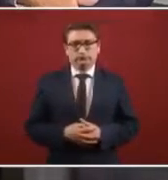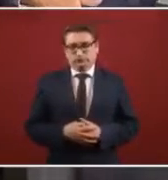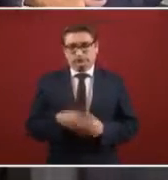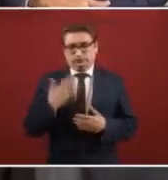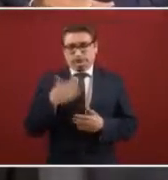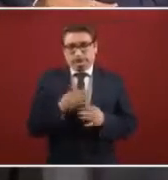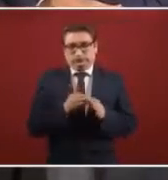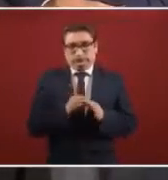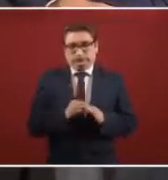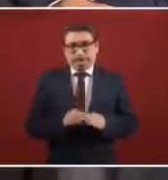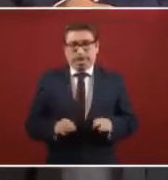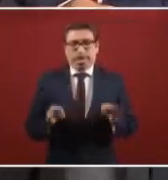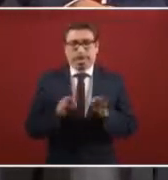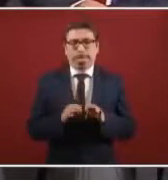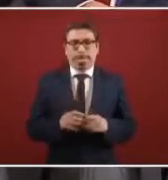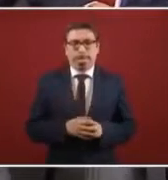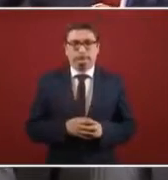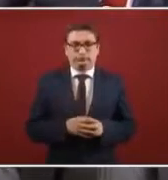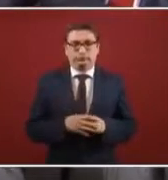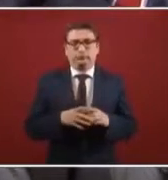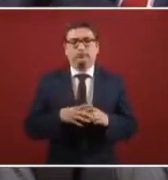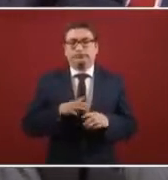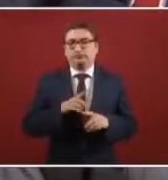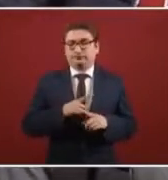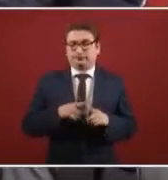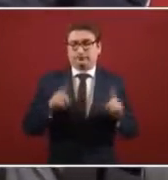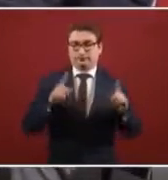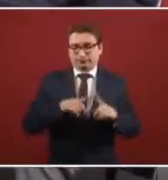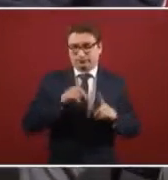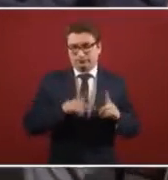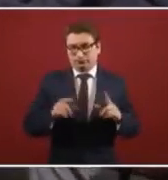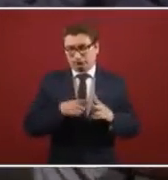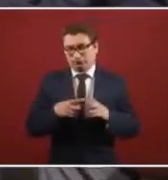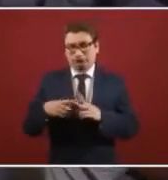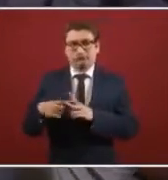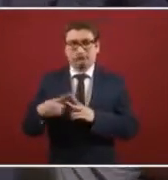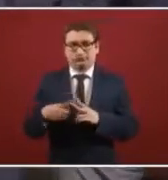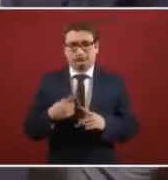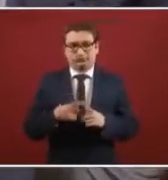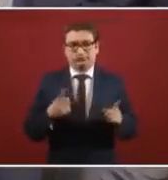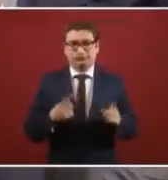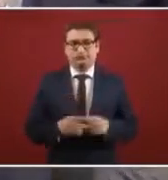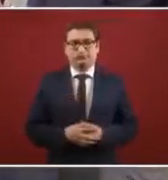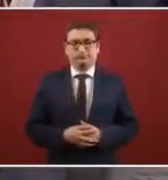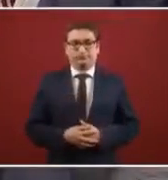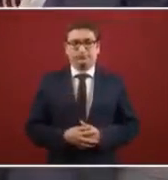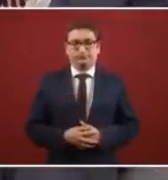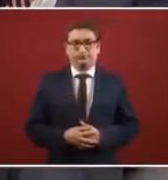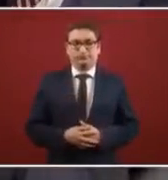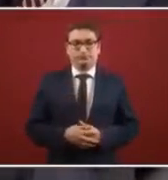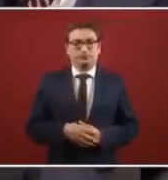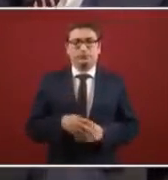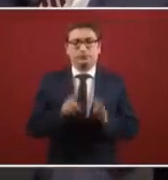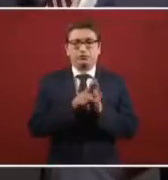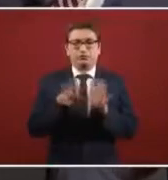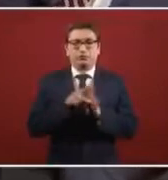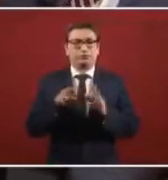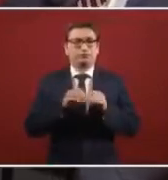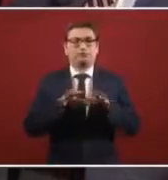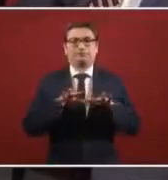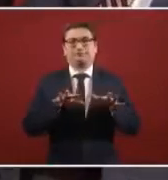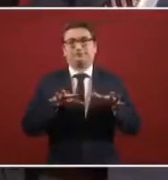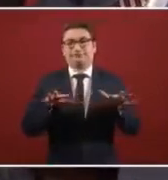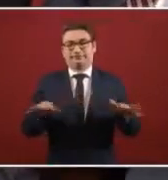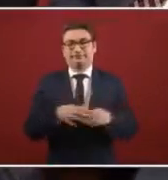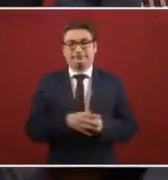diametralmente That is to show distinto. that it's Es otra cosa. totally a different thing. Que en los medios The media